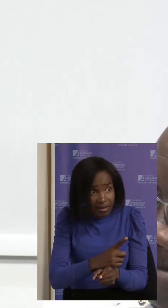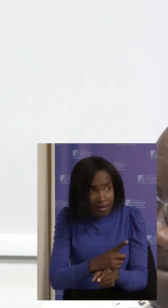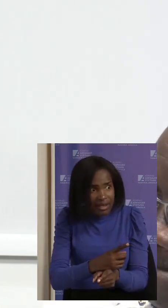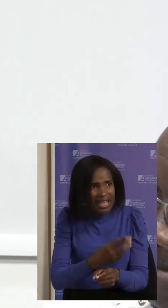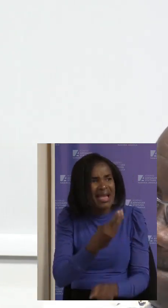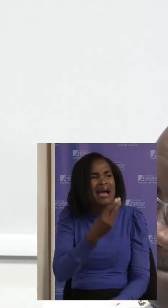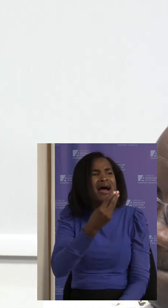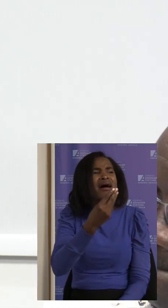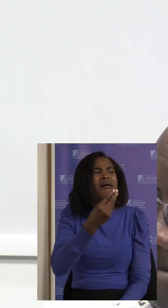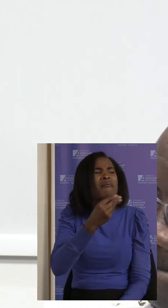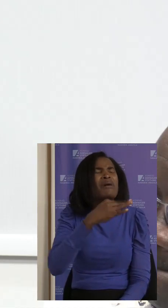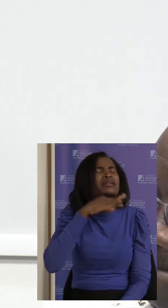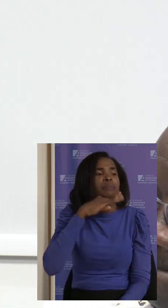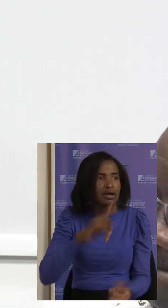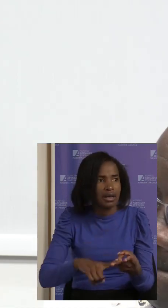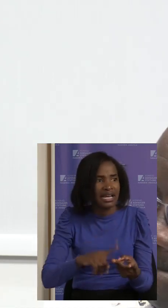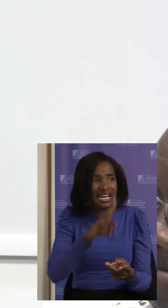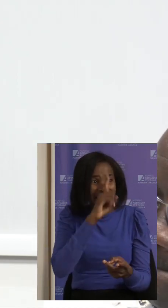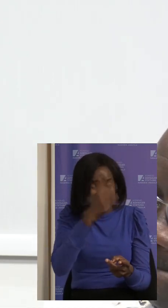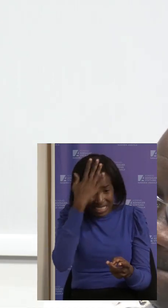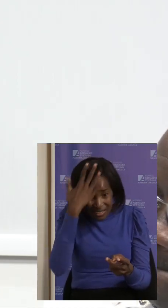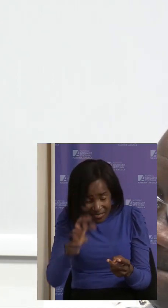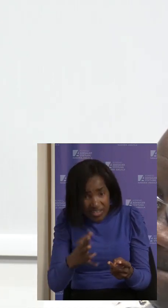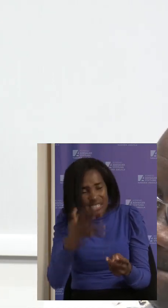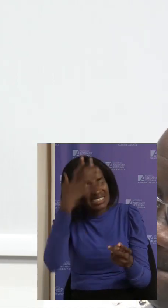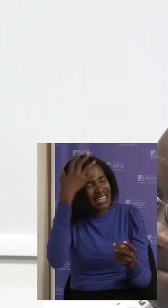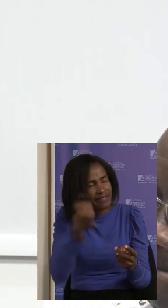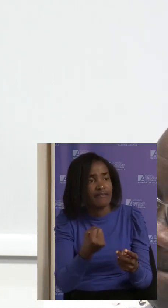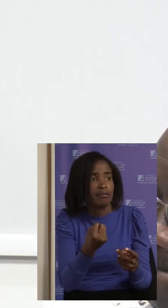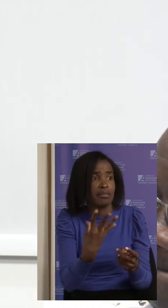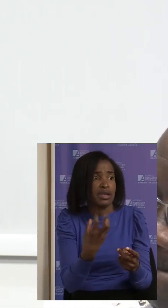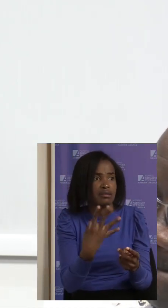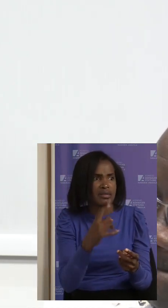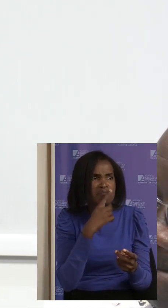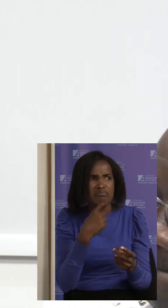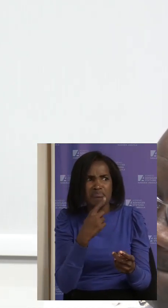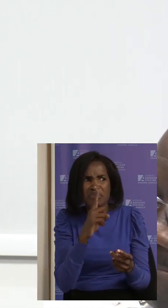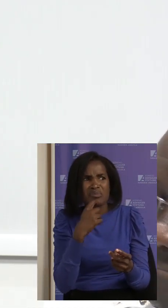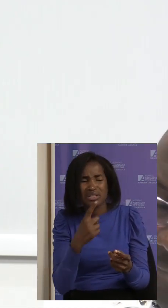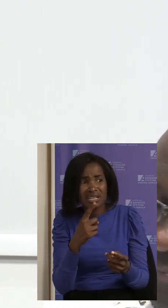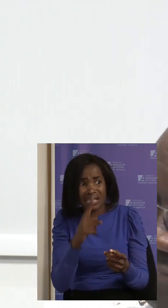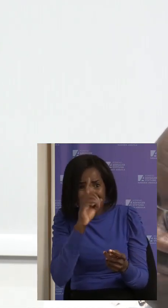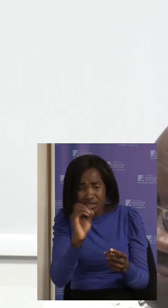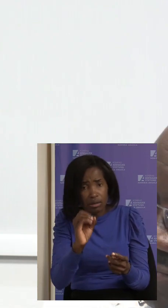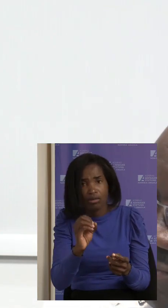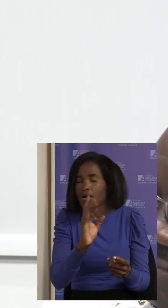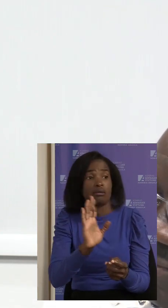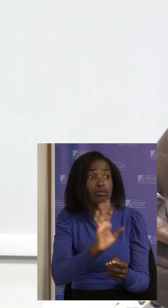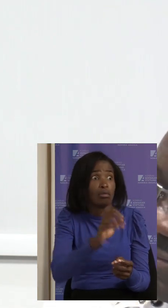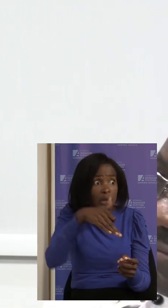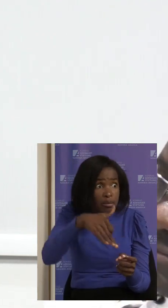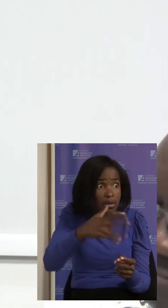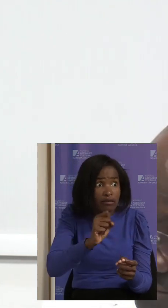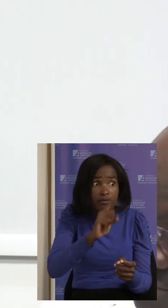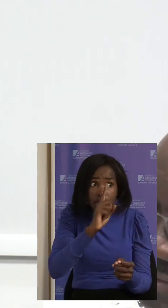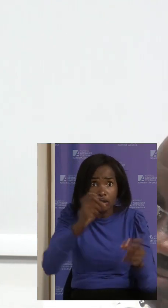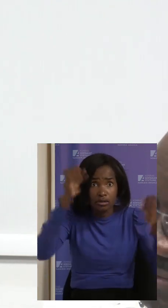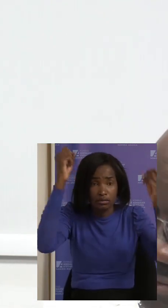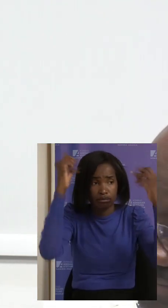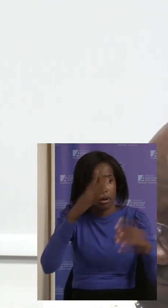many qualified teachers. When people say we don't have teachers, actually the truth is we have too many